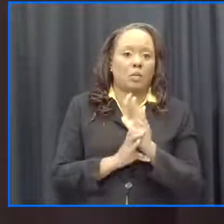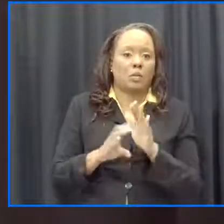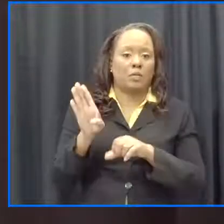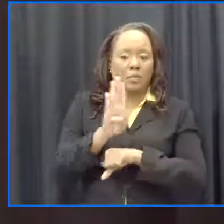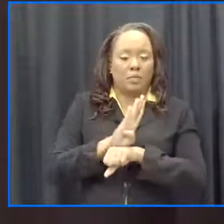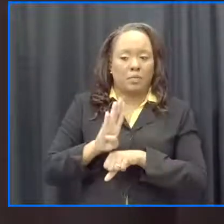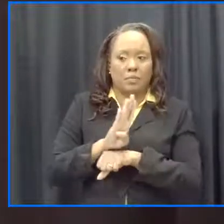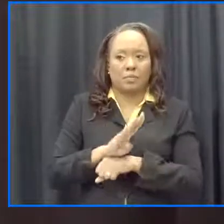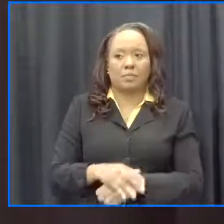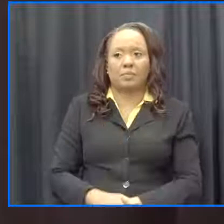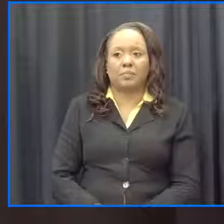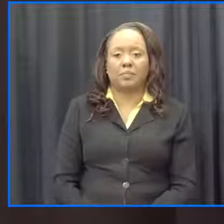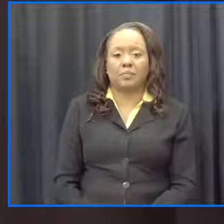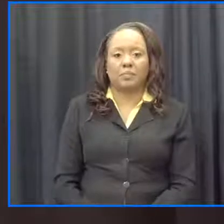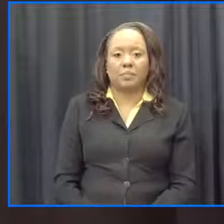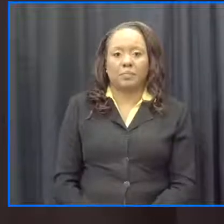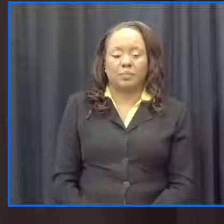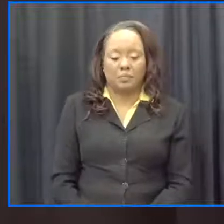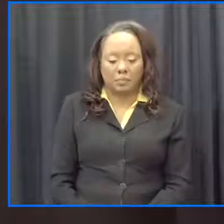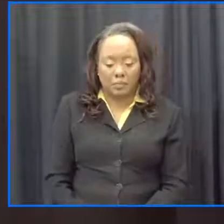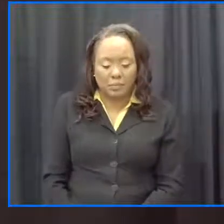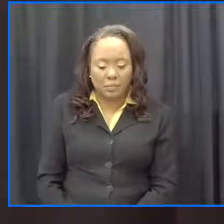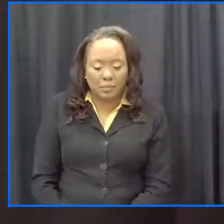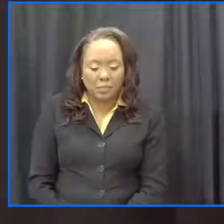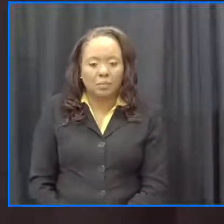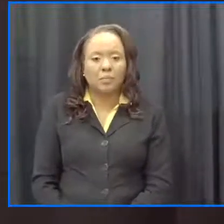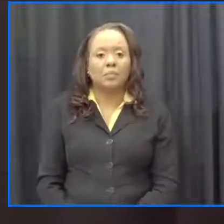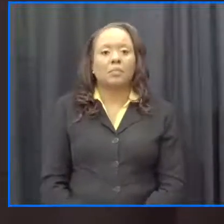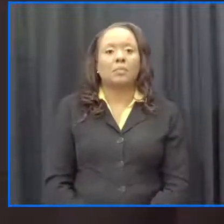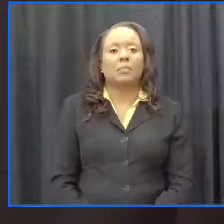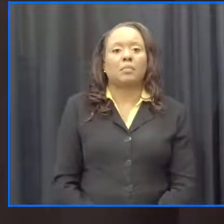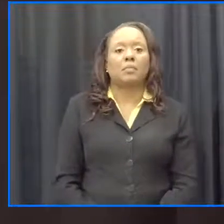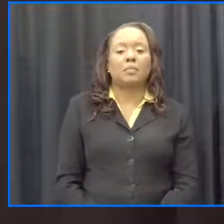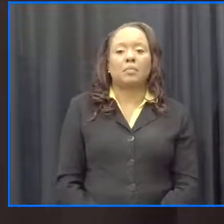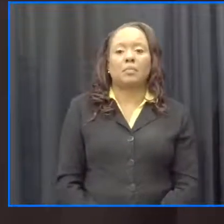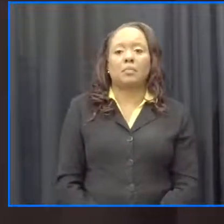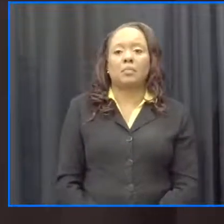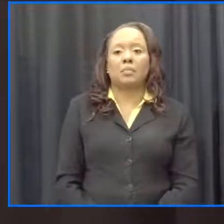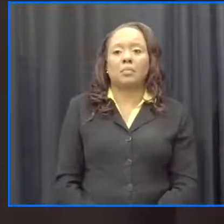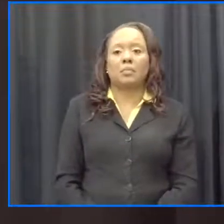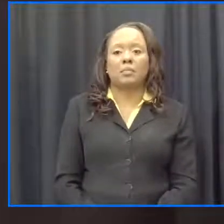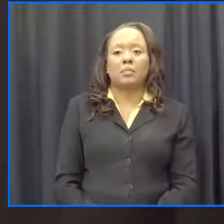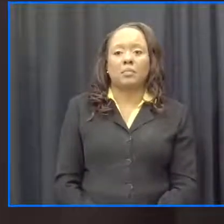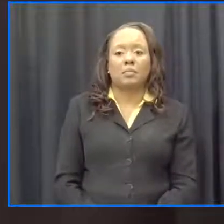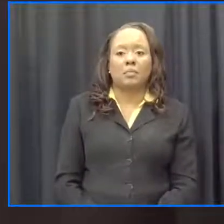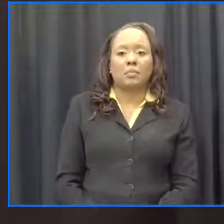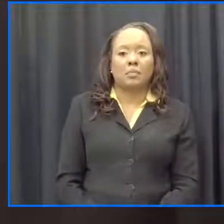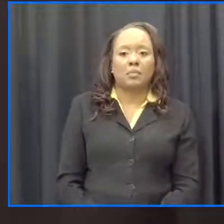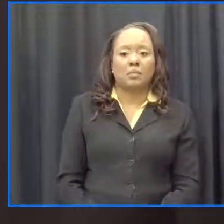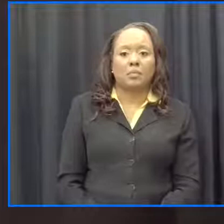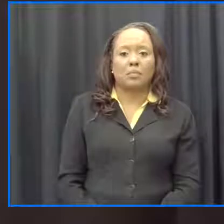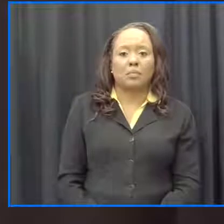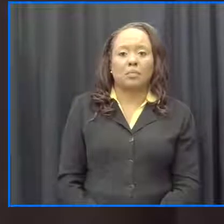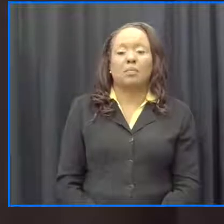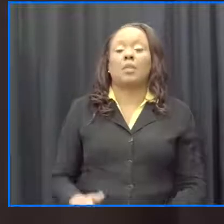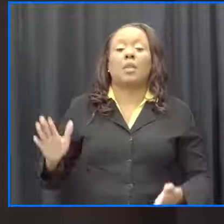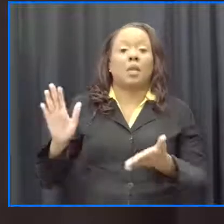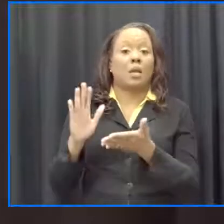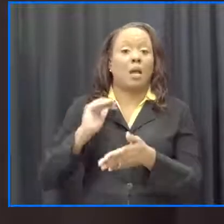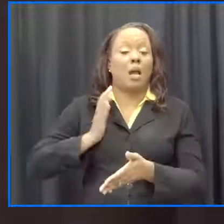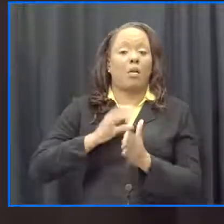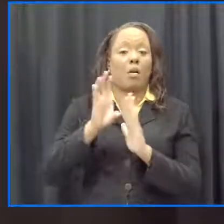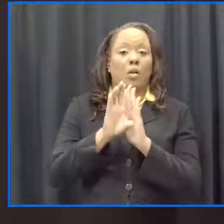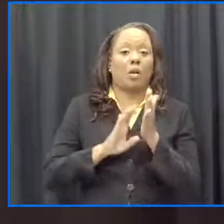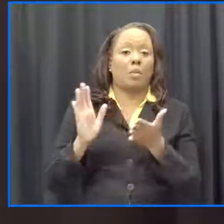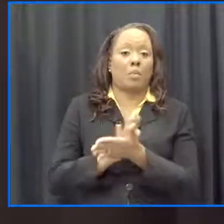for our nation. The Commission will not be starting with a blank slate, since the document was prepared some